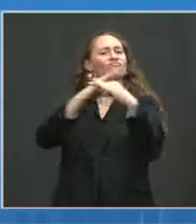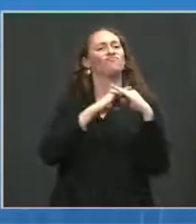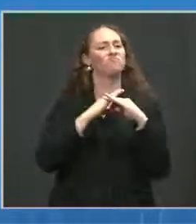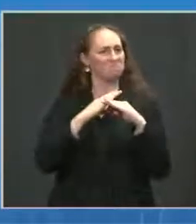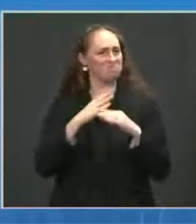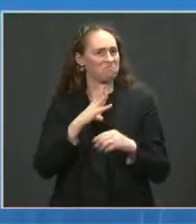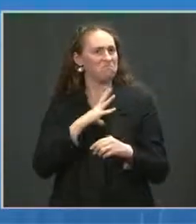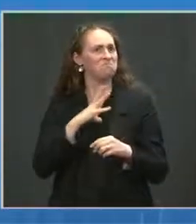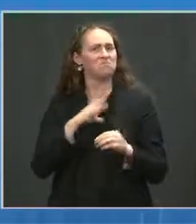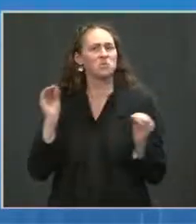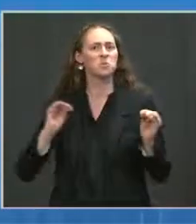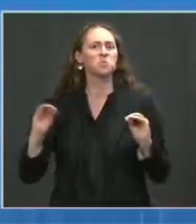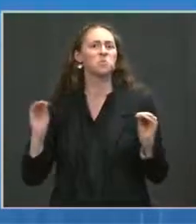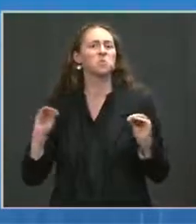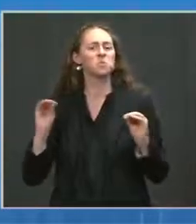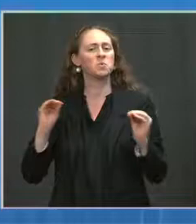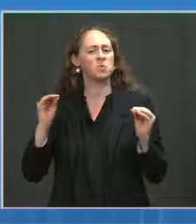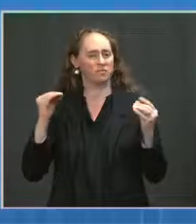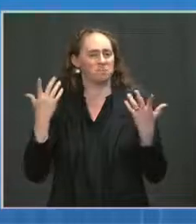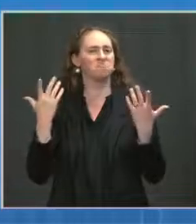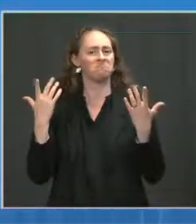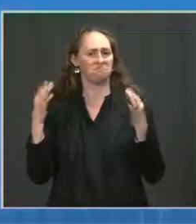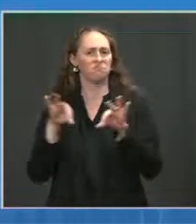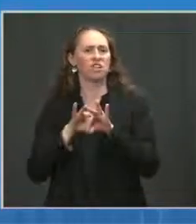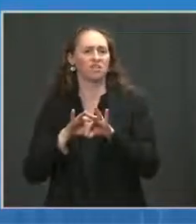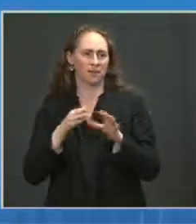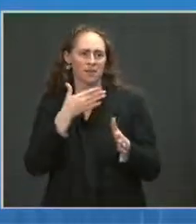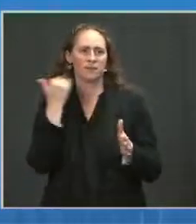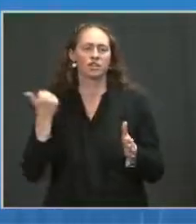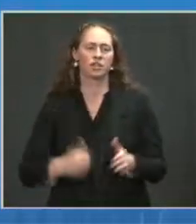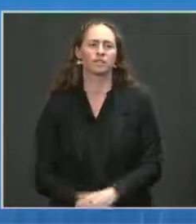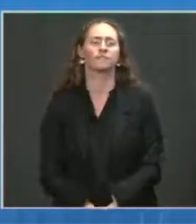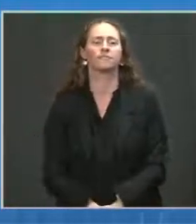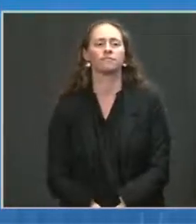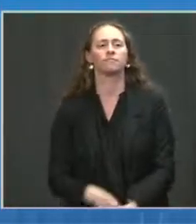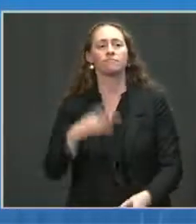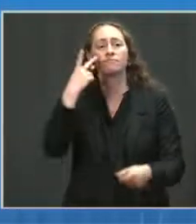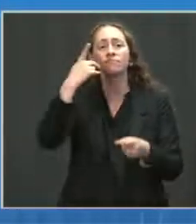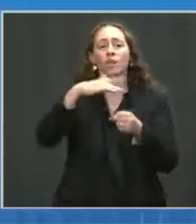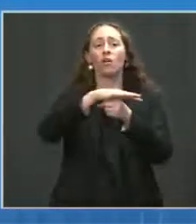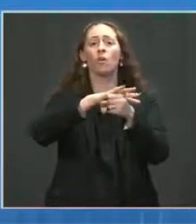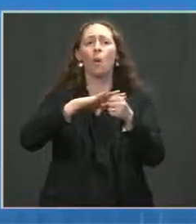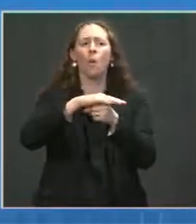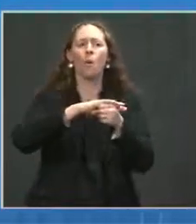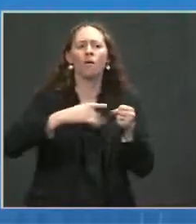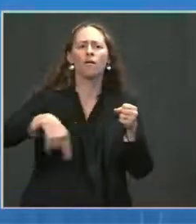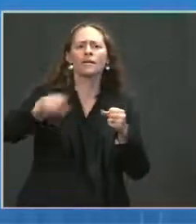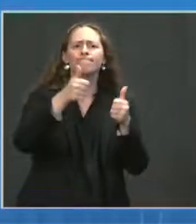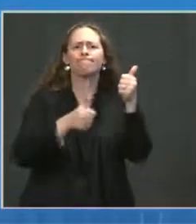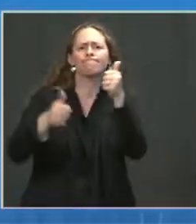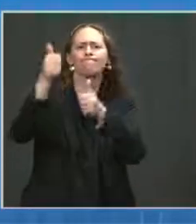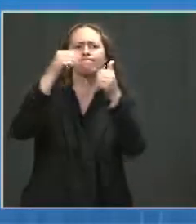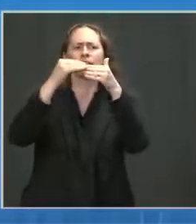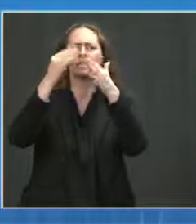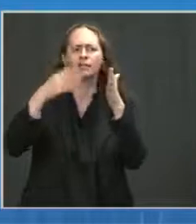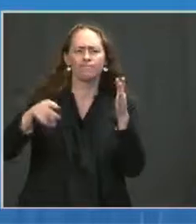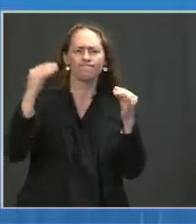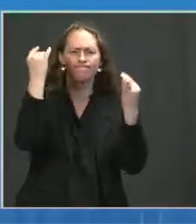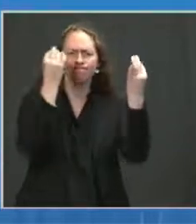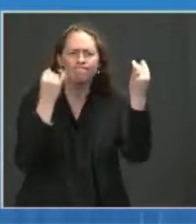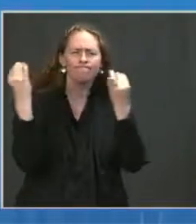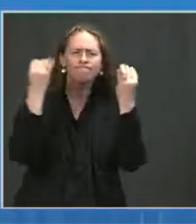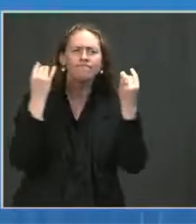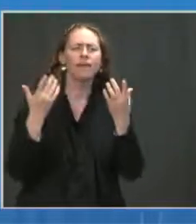death. Furthermore, as cases increased, local public health officials implemented a package of public health prevention